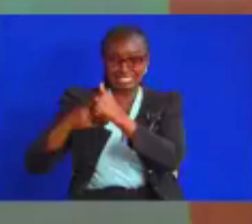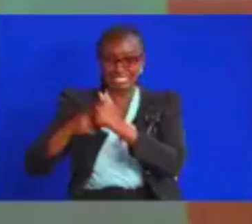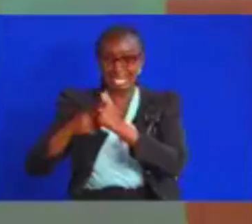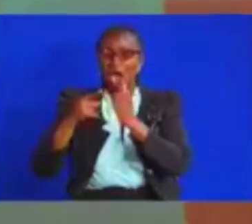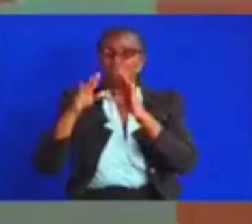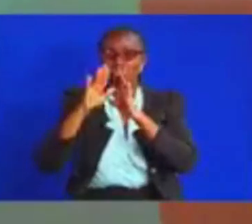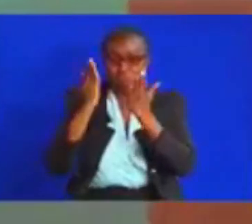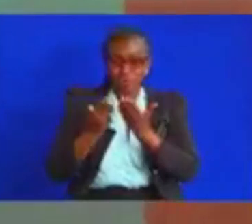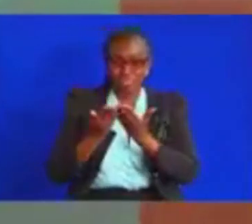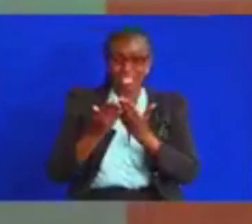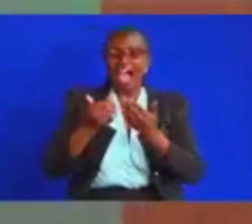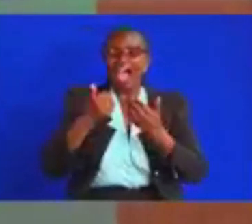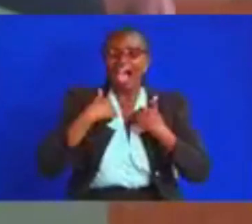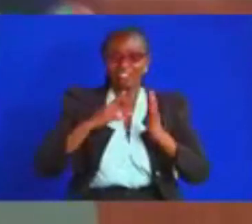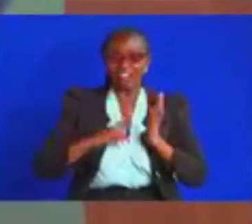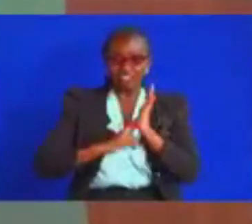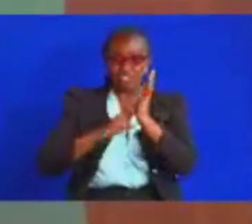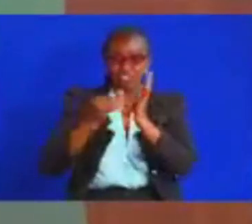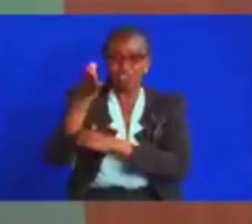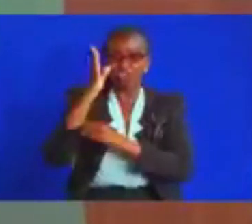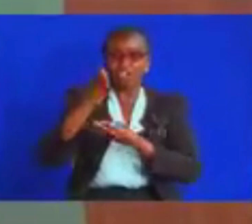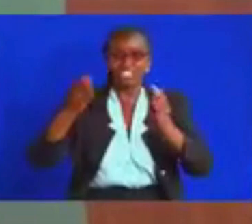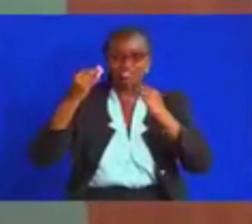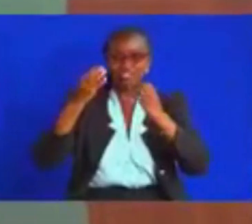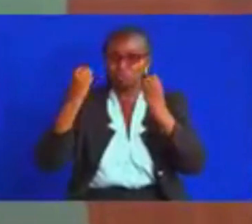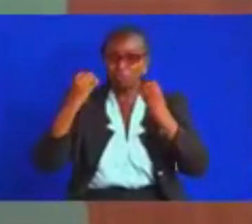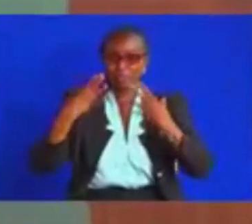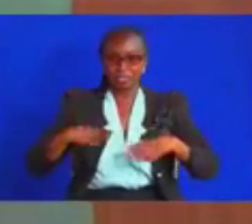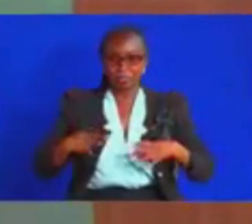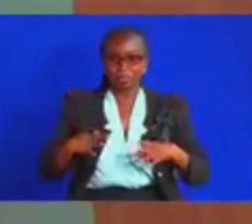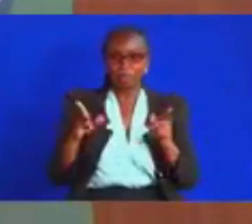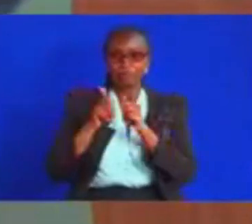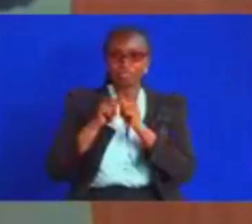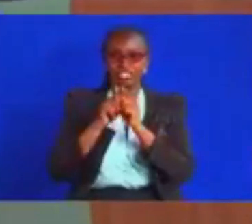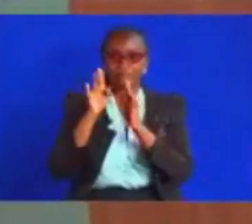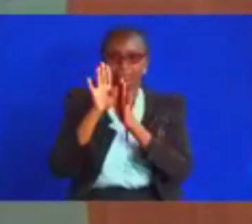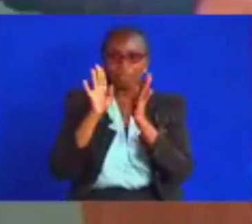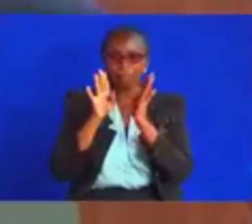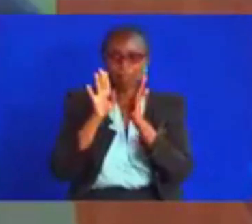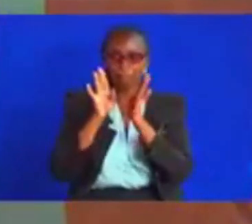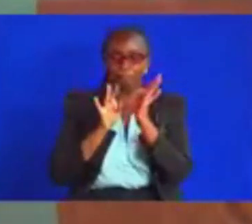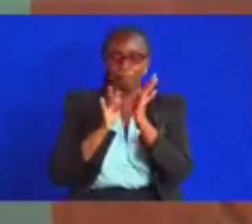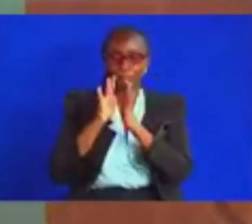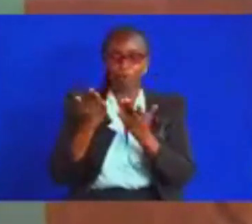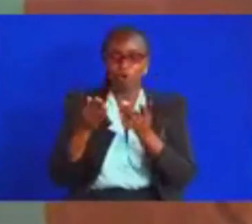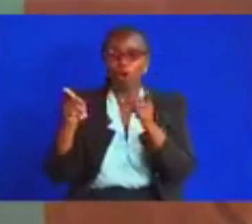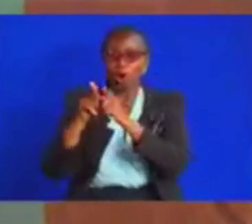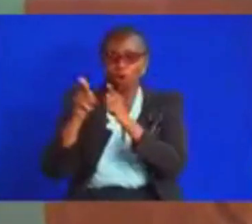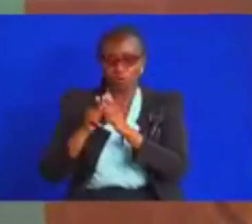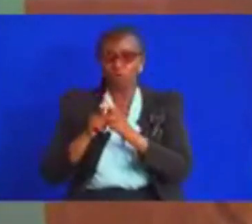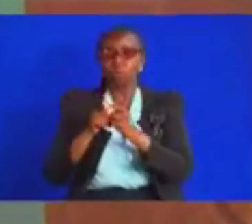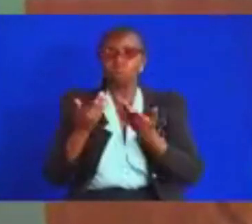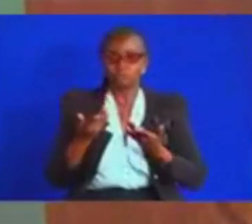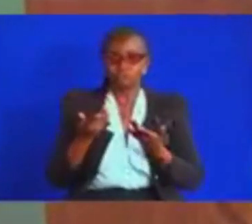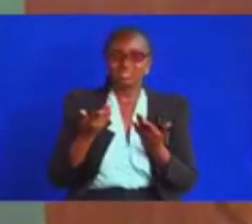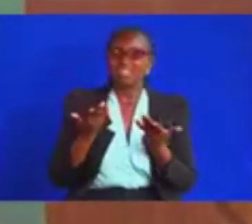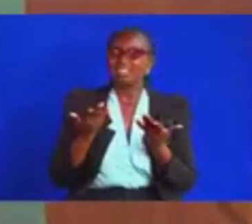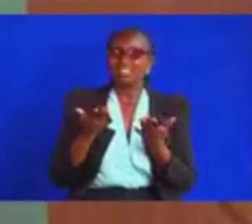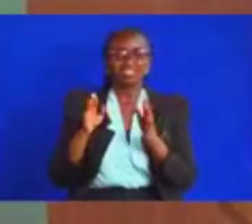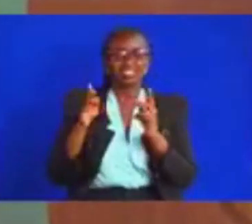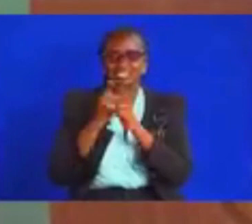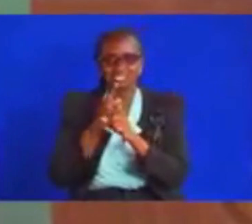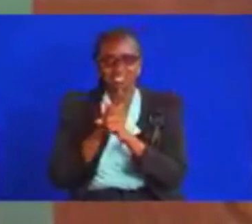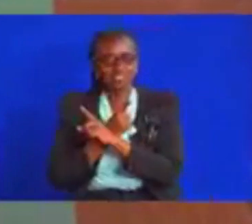a revelation of God as given to many people. And the Bible also makes reference to those materials. The book of Enoch, the book